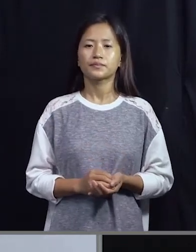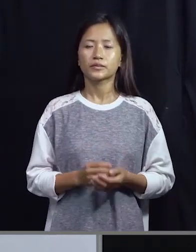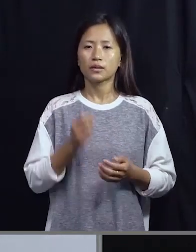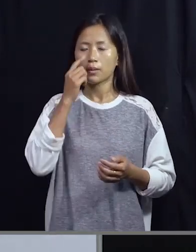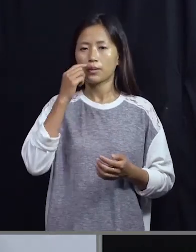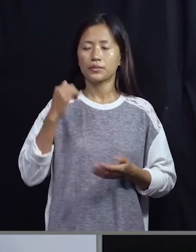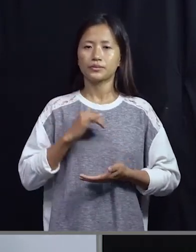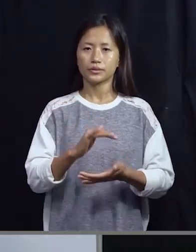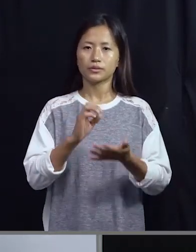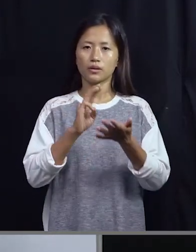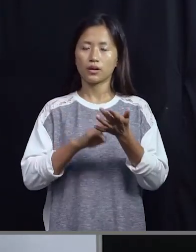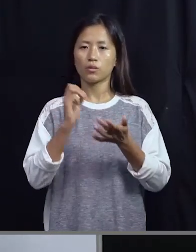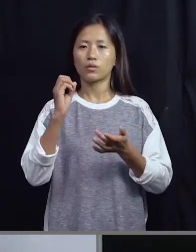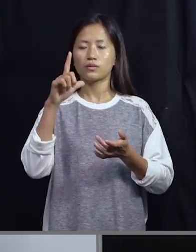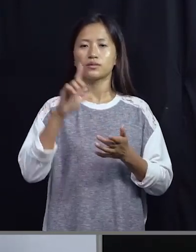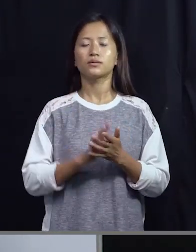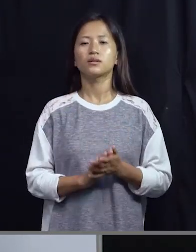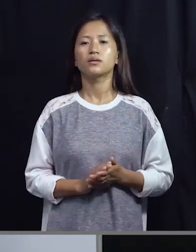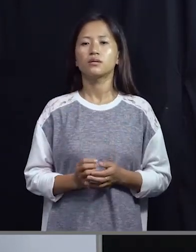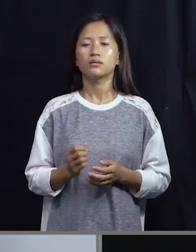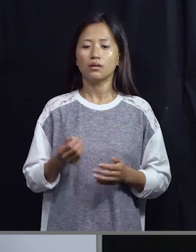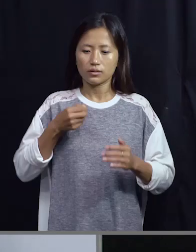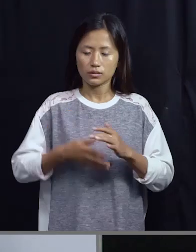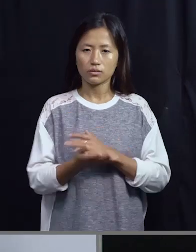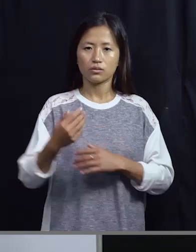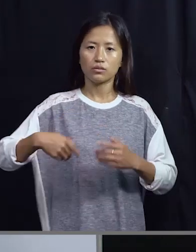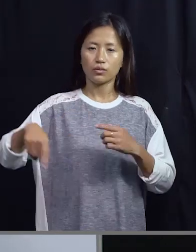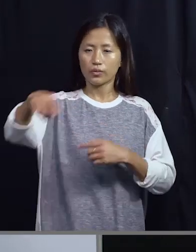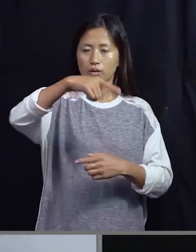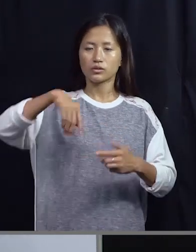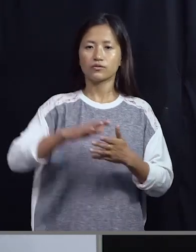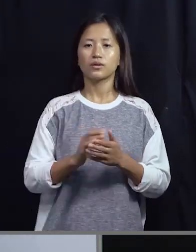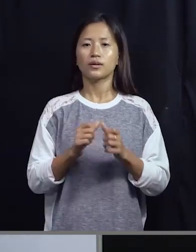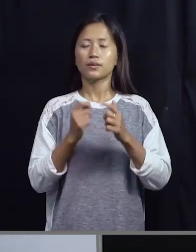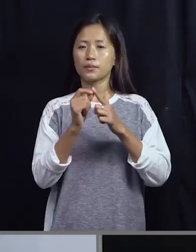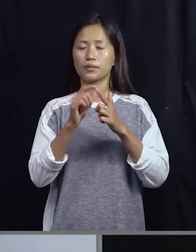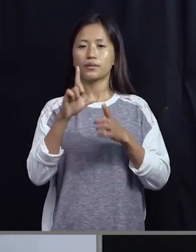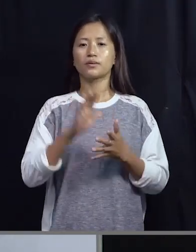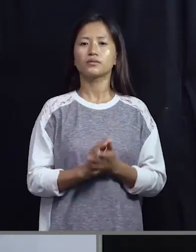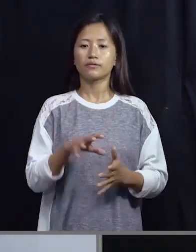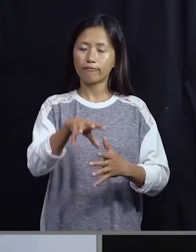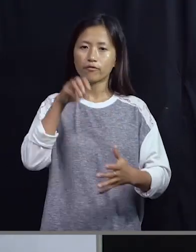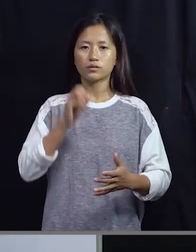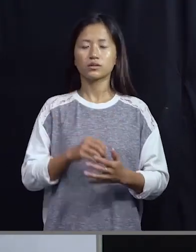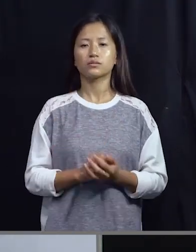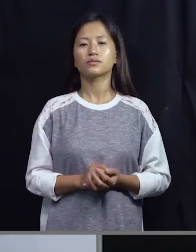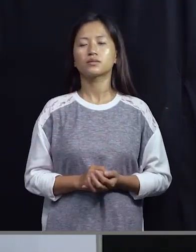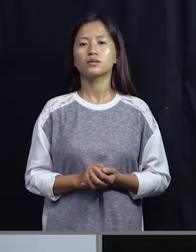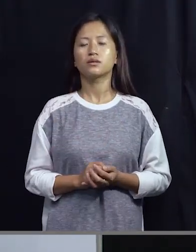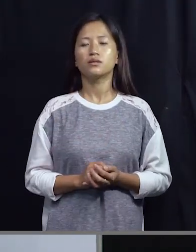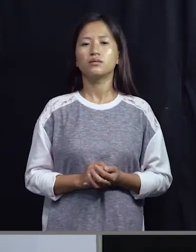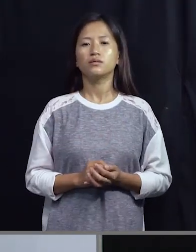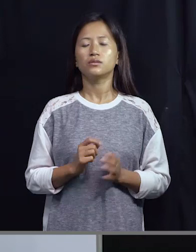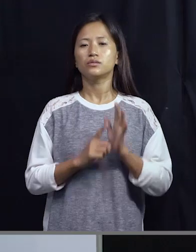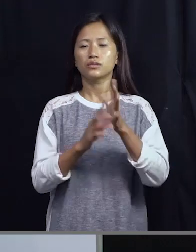daughter DNA molecules, hybrid DNA molecules, to undergo another round of replication, and they found out that in the next